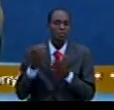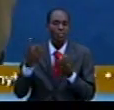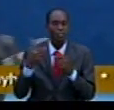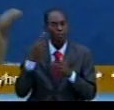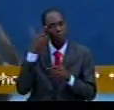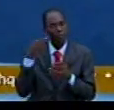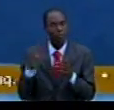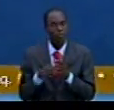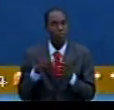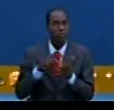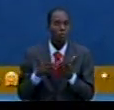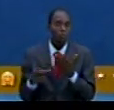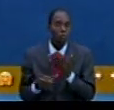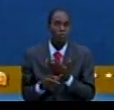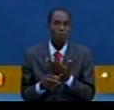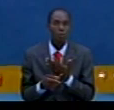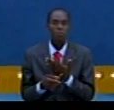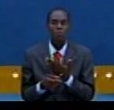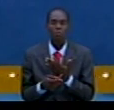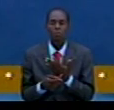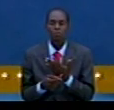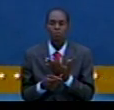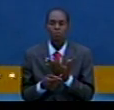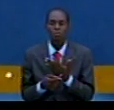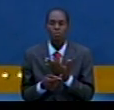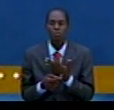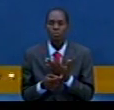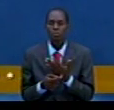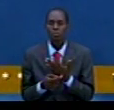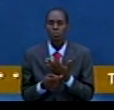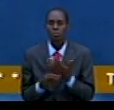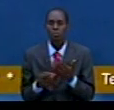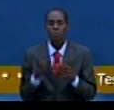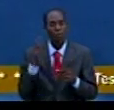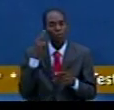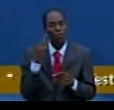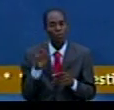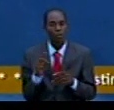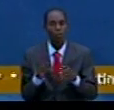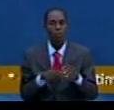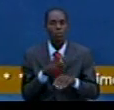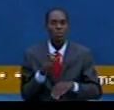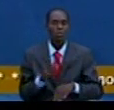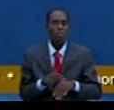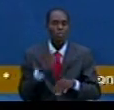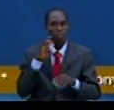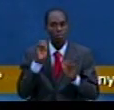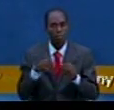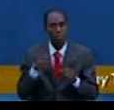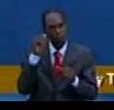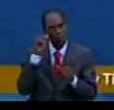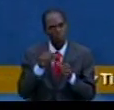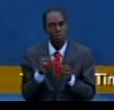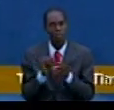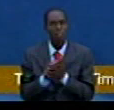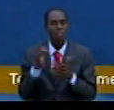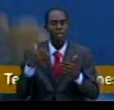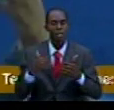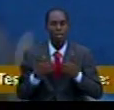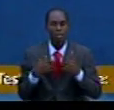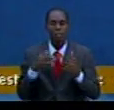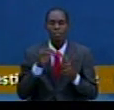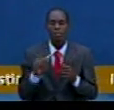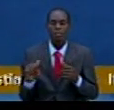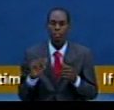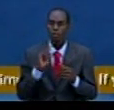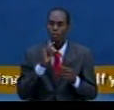was not even aware that there was a program like this going on. But for a long time now, since I can remember, I've always had a back pain. And because I usually